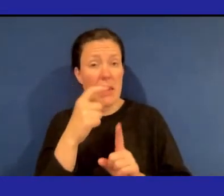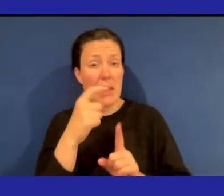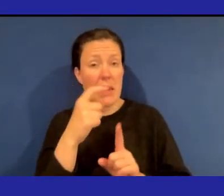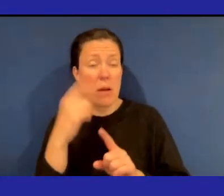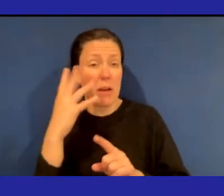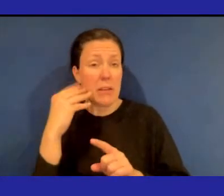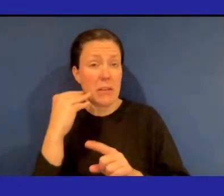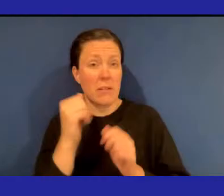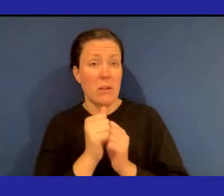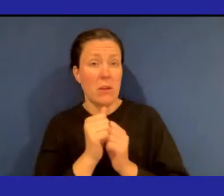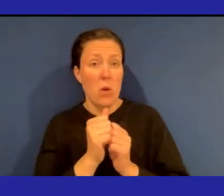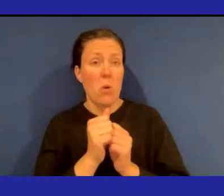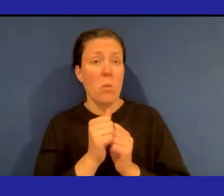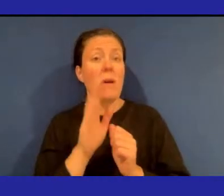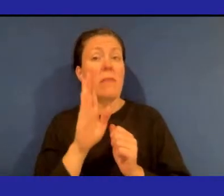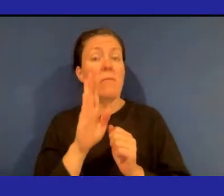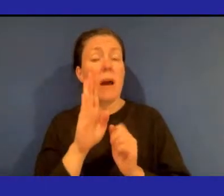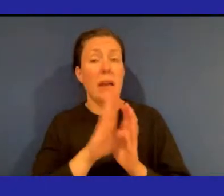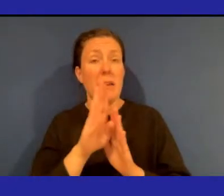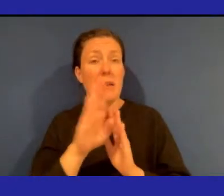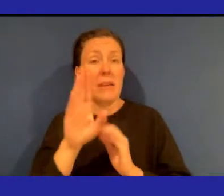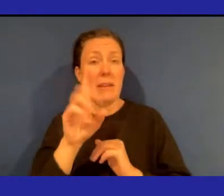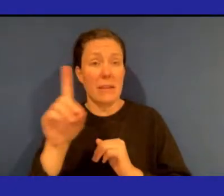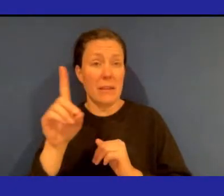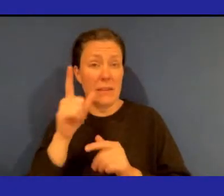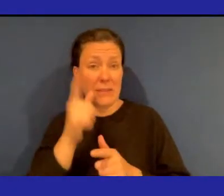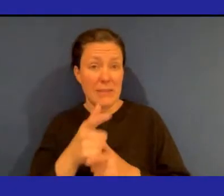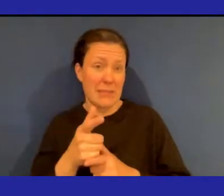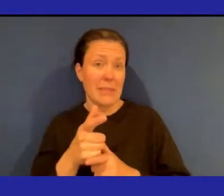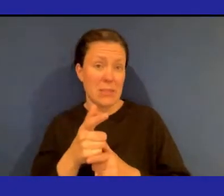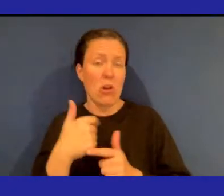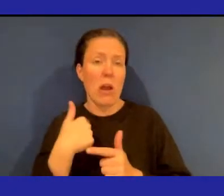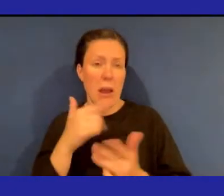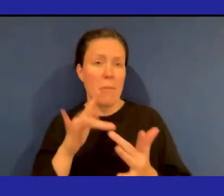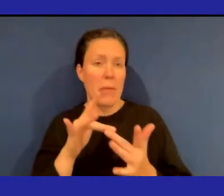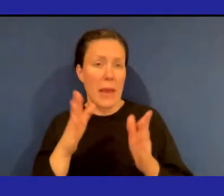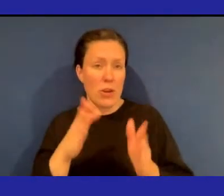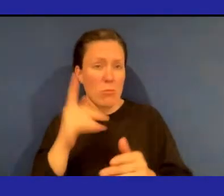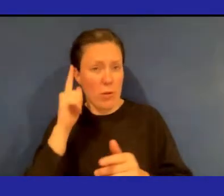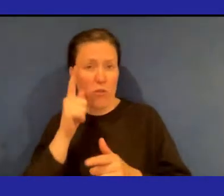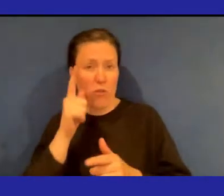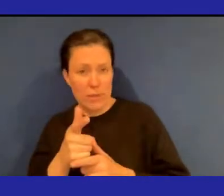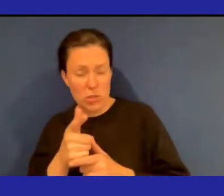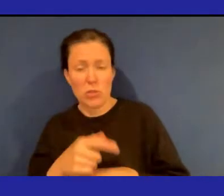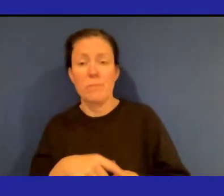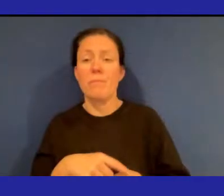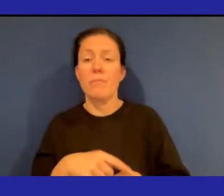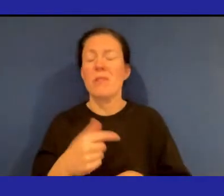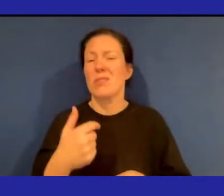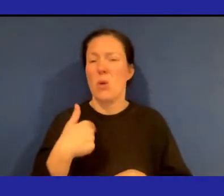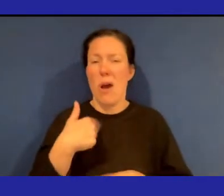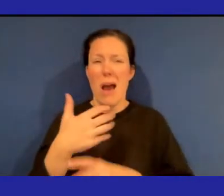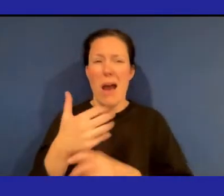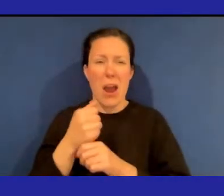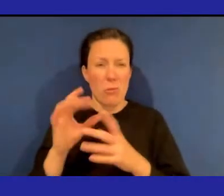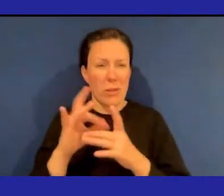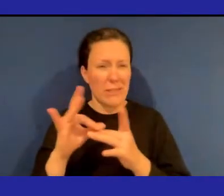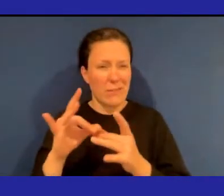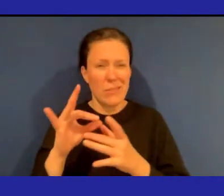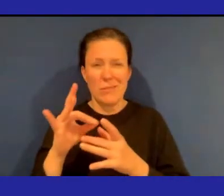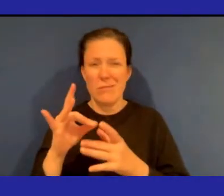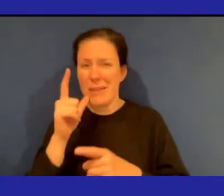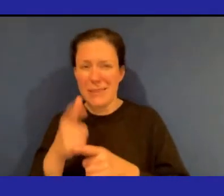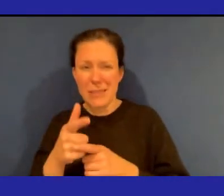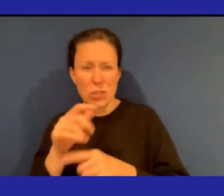developmentally disabled sister, who I'm the contact for. So I received a message. I couldn't, she had an appointment. I couldn't